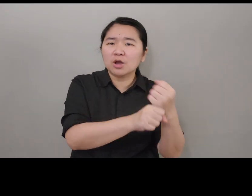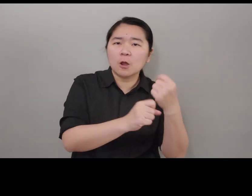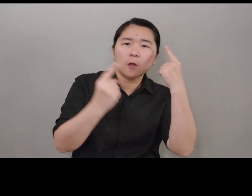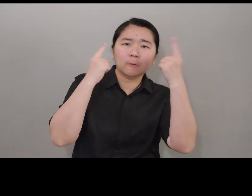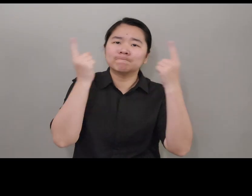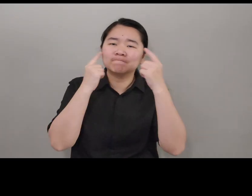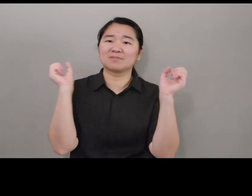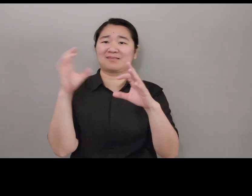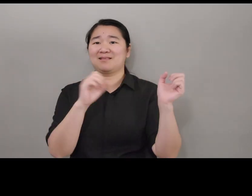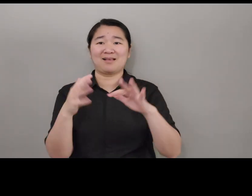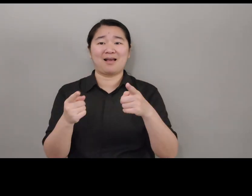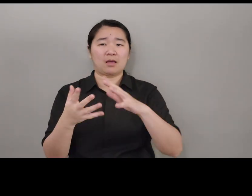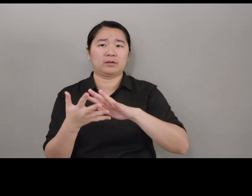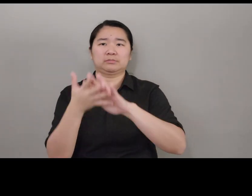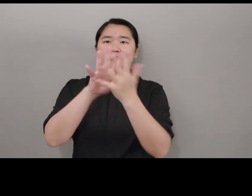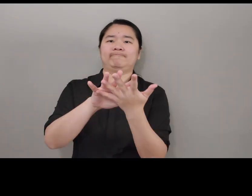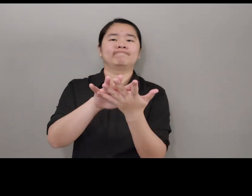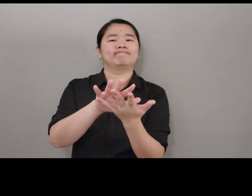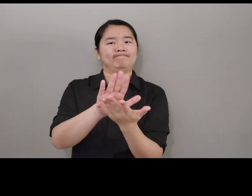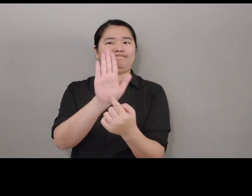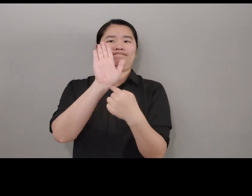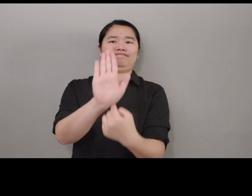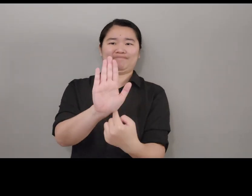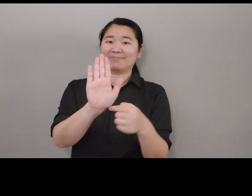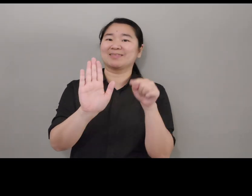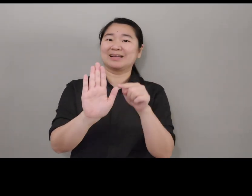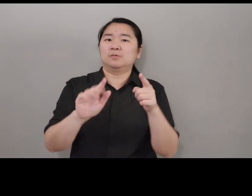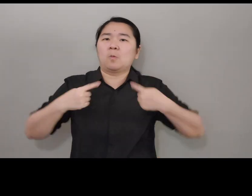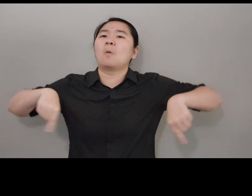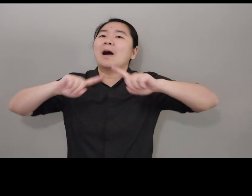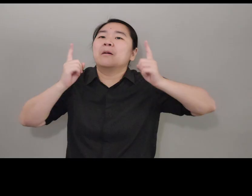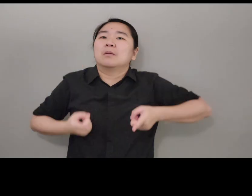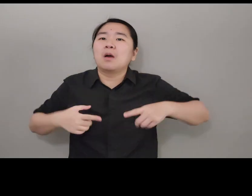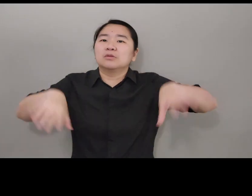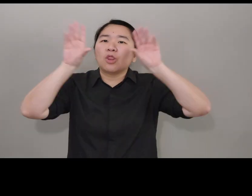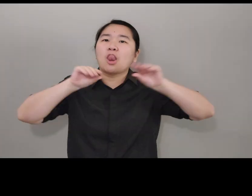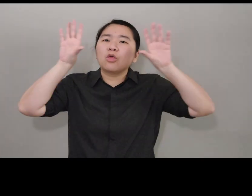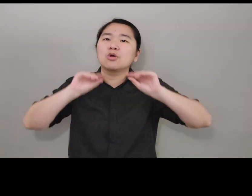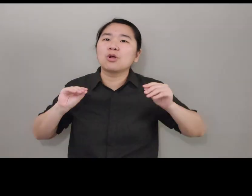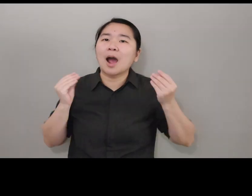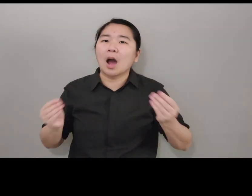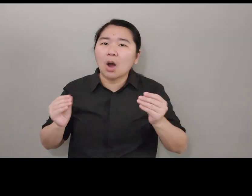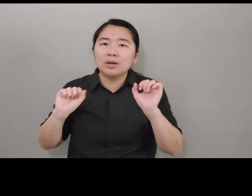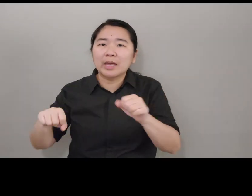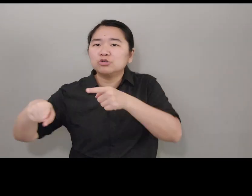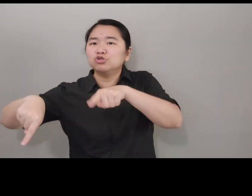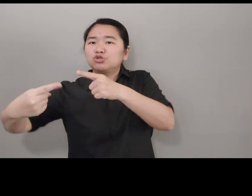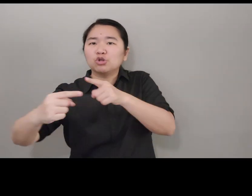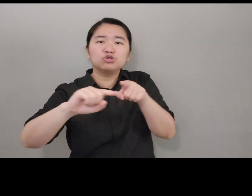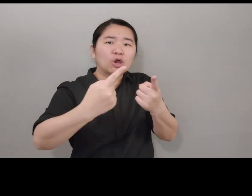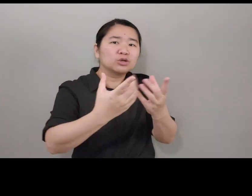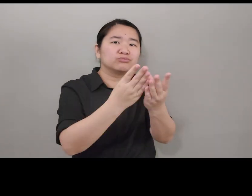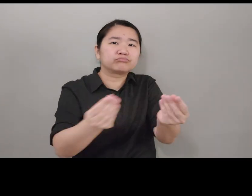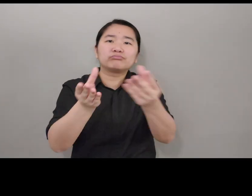make those teachable moments so that they can overcome those challenges. So that's where automation comes in at scale before you even